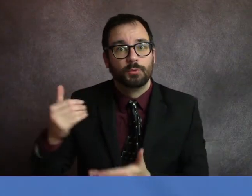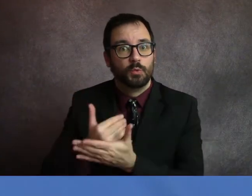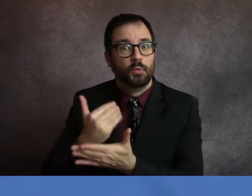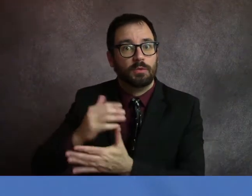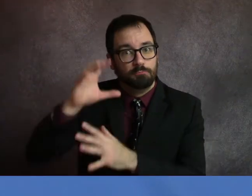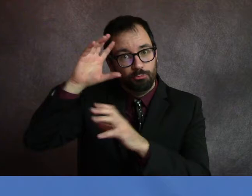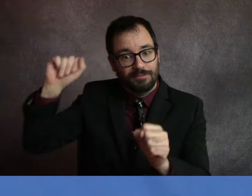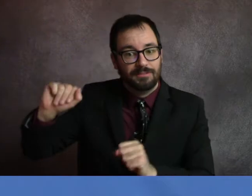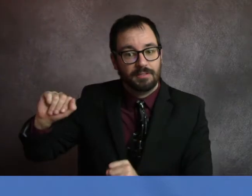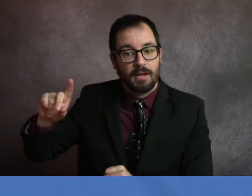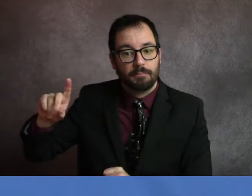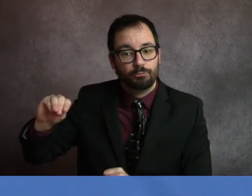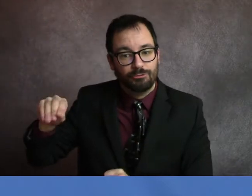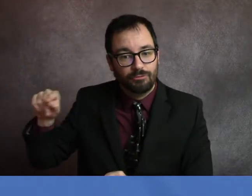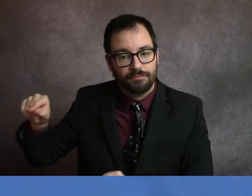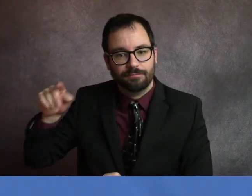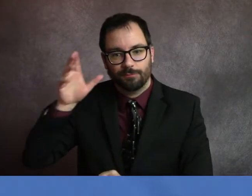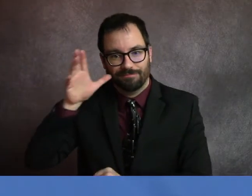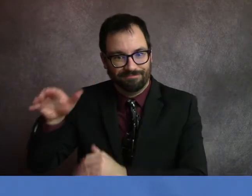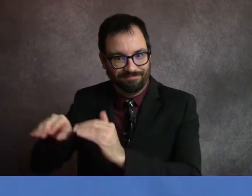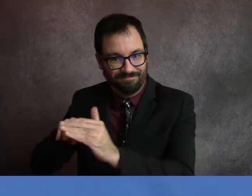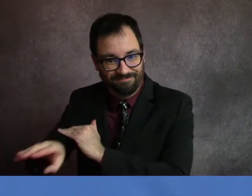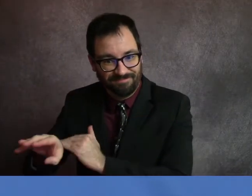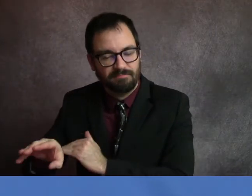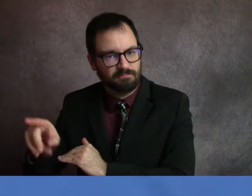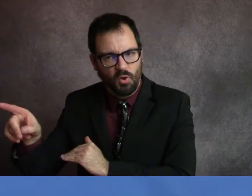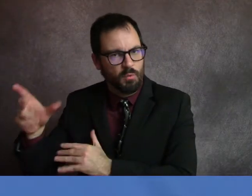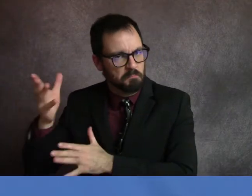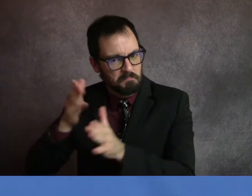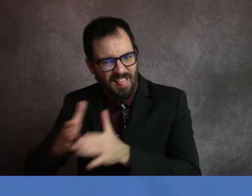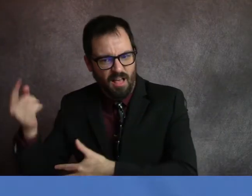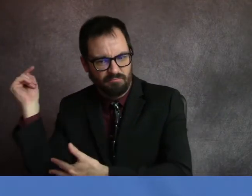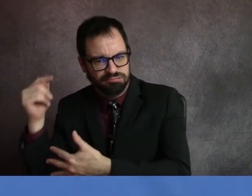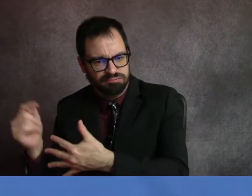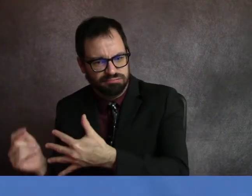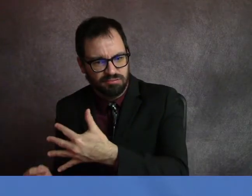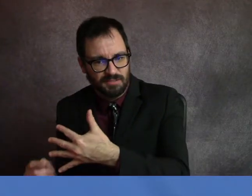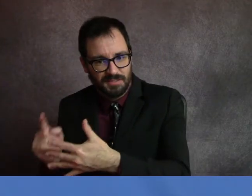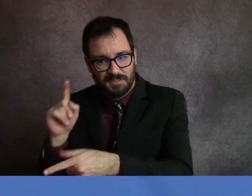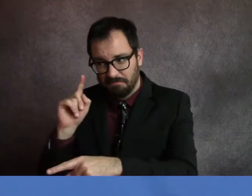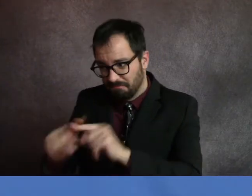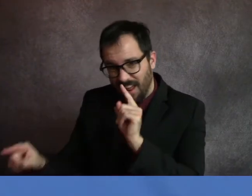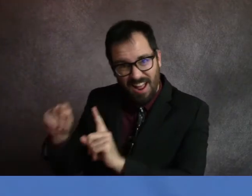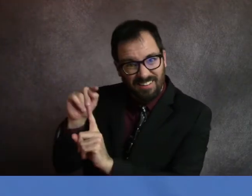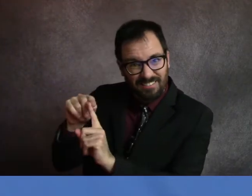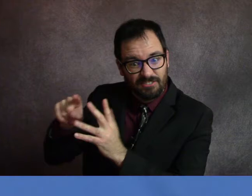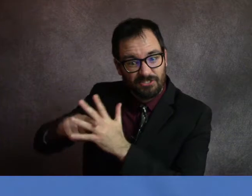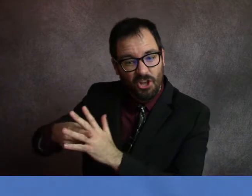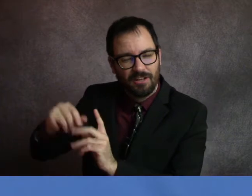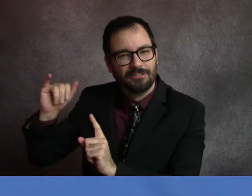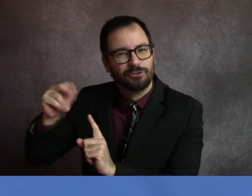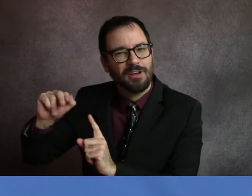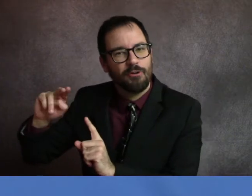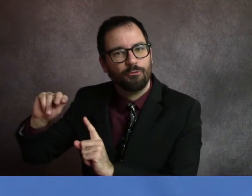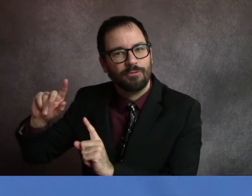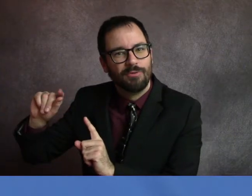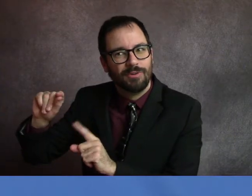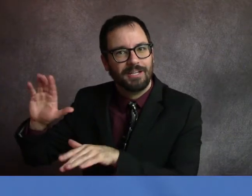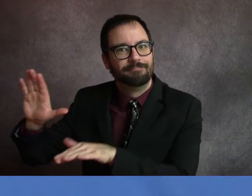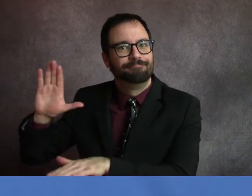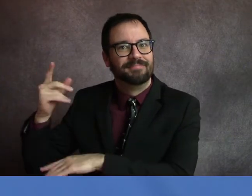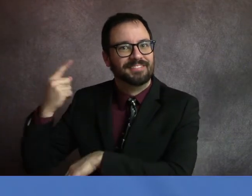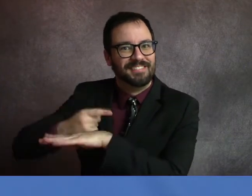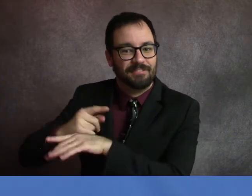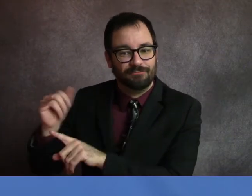comprehensive supports. But the American people can't wait until the inauguration on January 20th, 2021. The